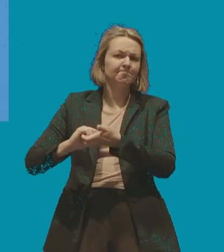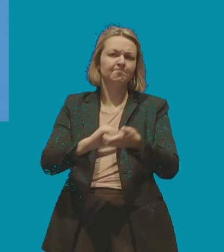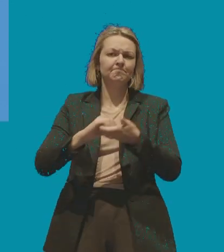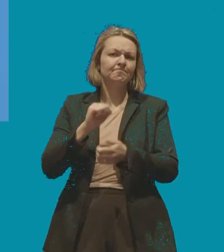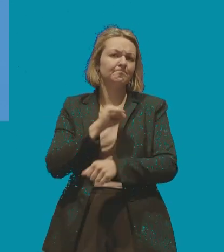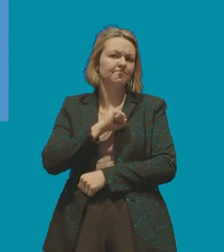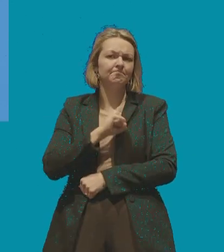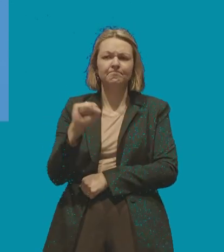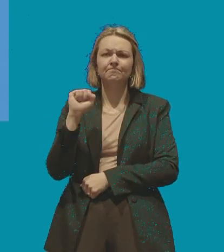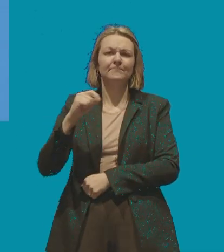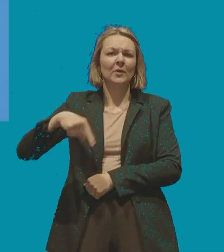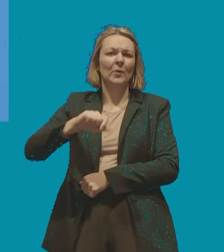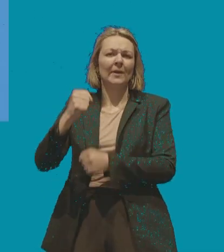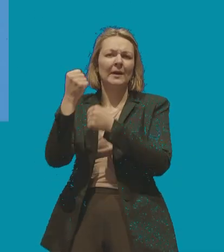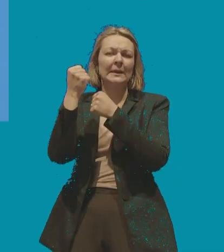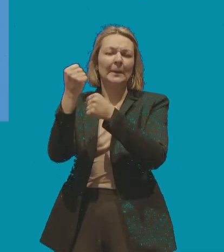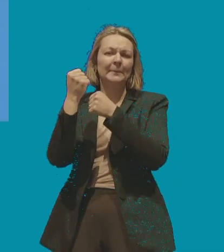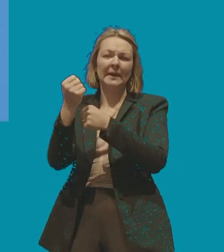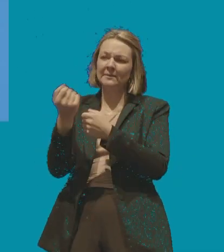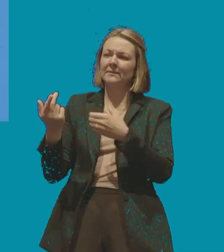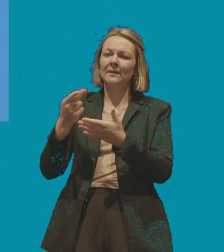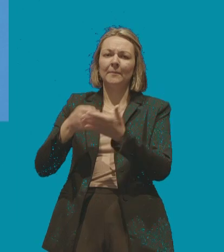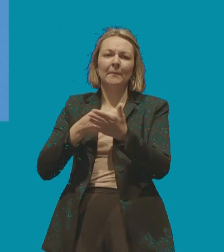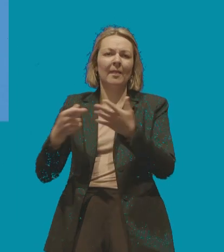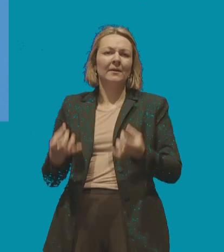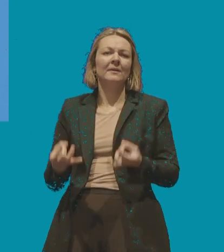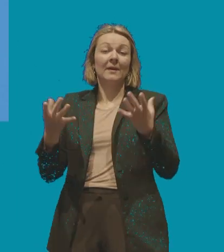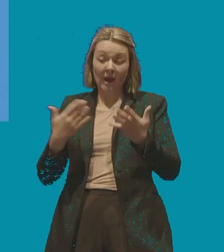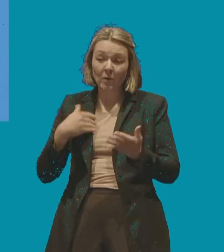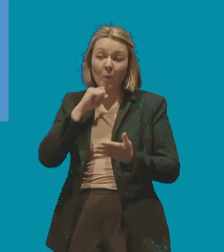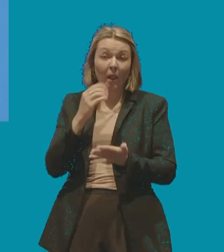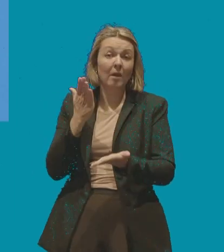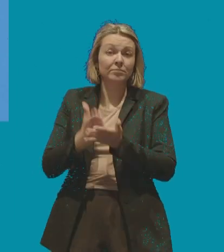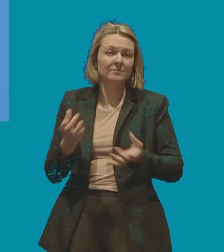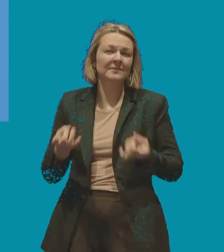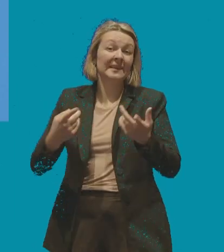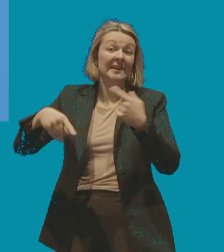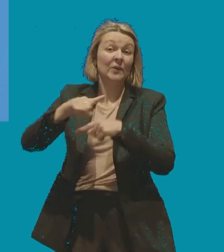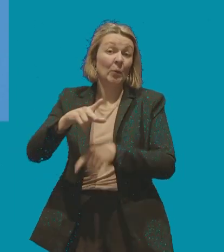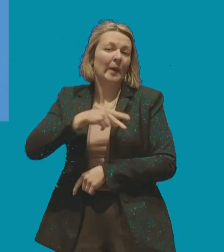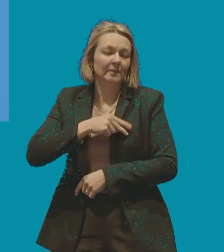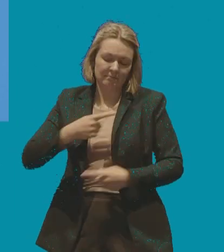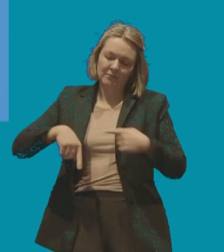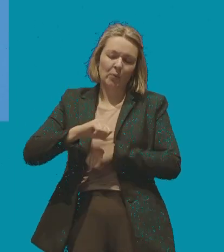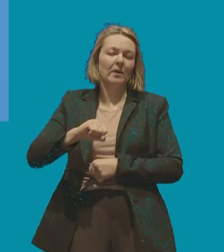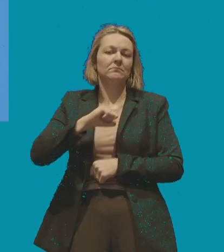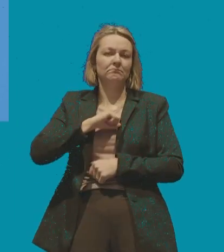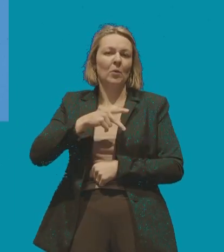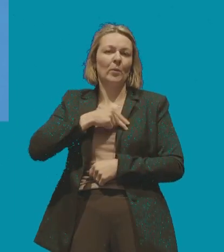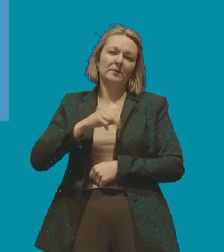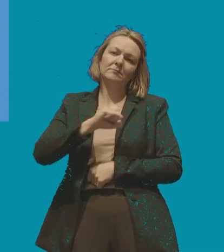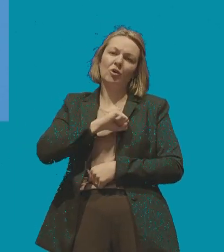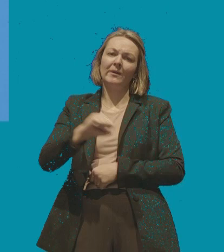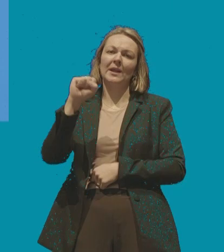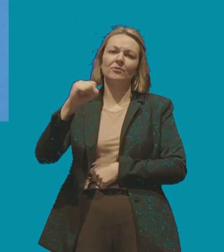members campaigning, balancing for industrial action and taking industrial action, because if you win, we all win. So solidarity, comrades, to